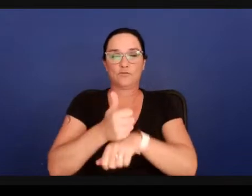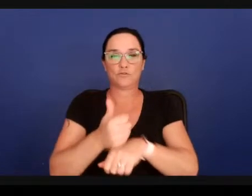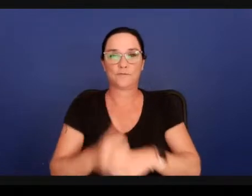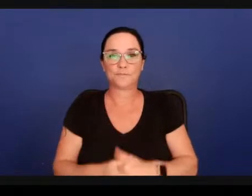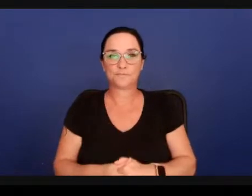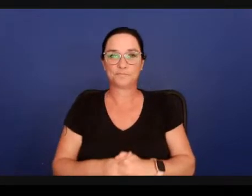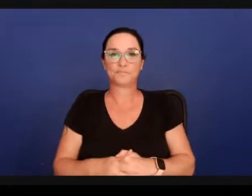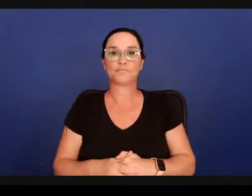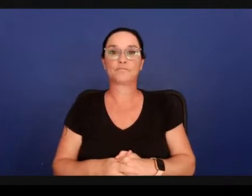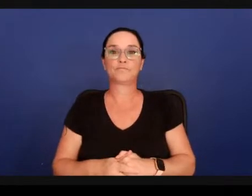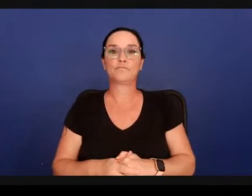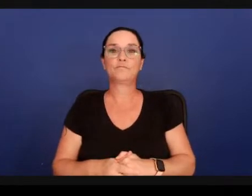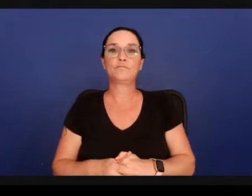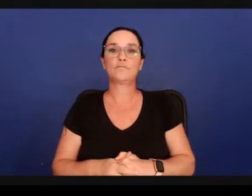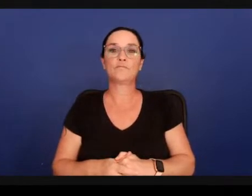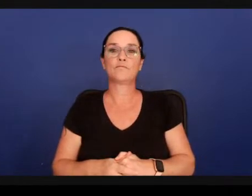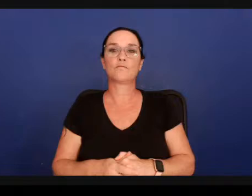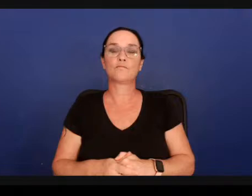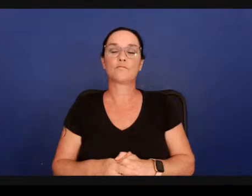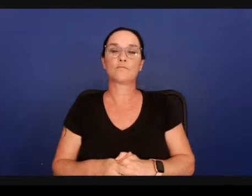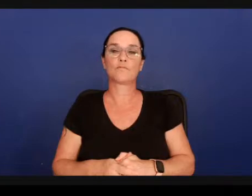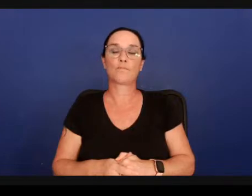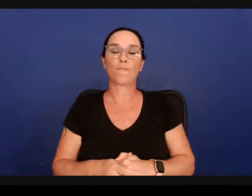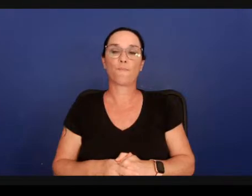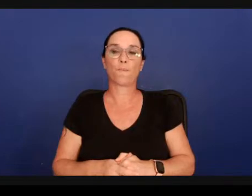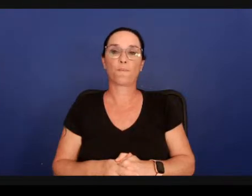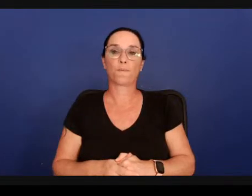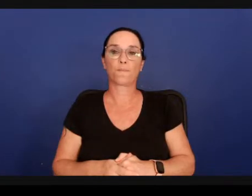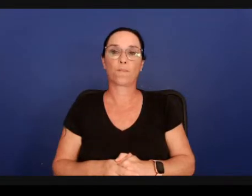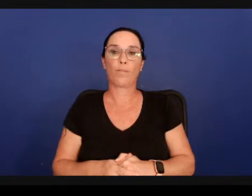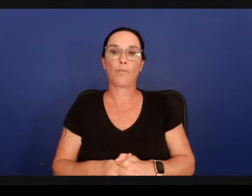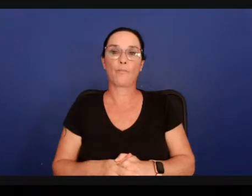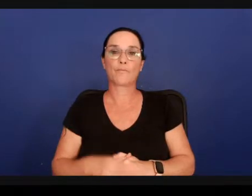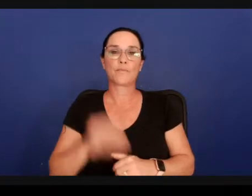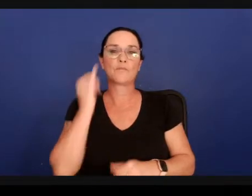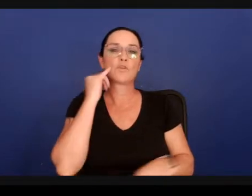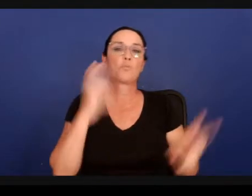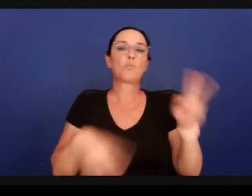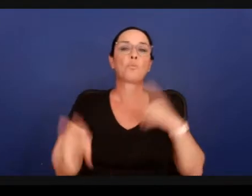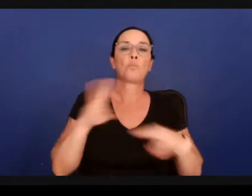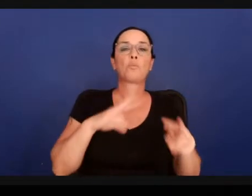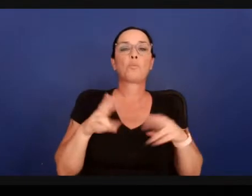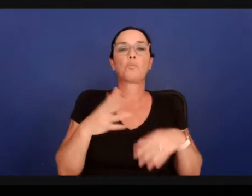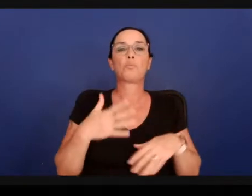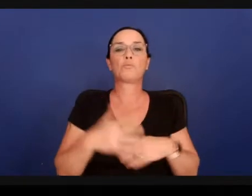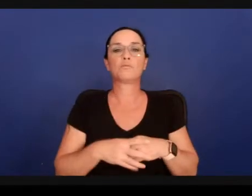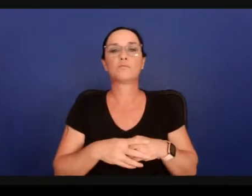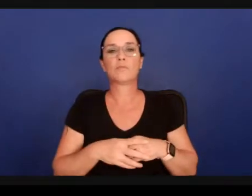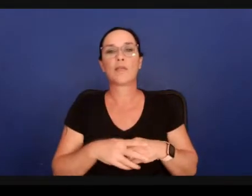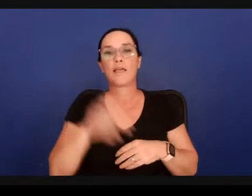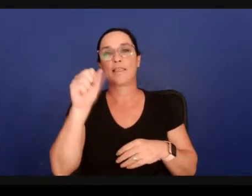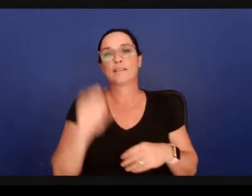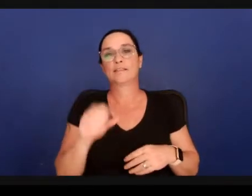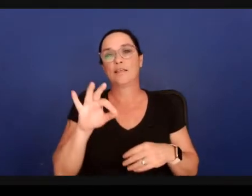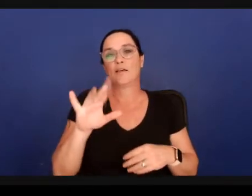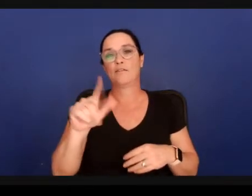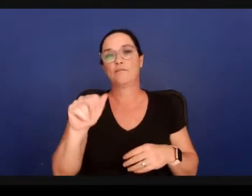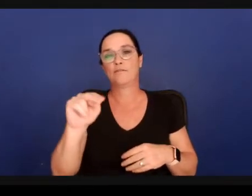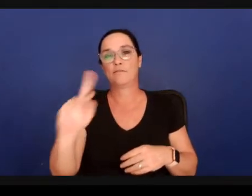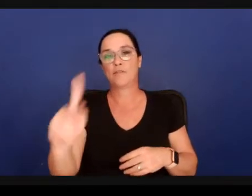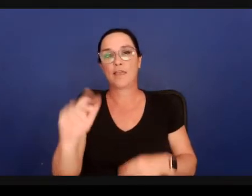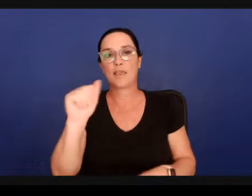So that is the key of it. If we look just scanning on our south flank stations, Ahua is still